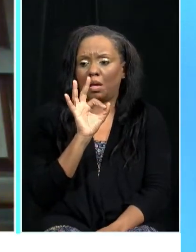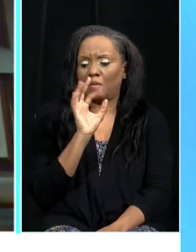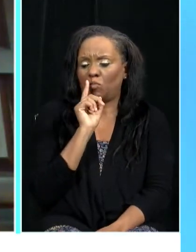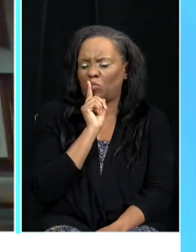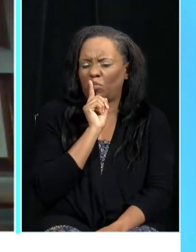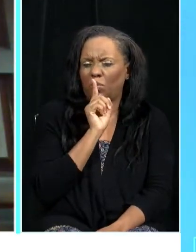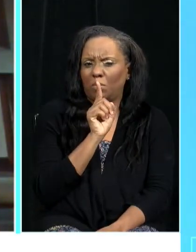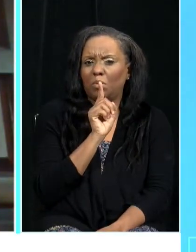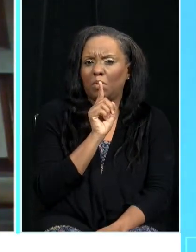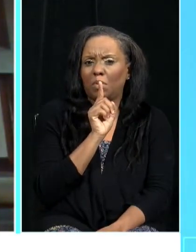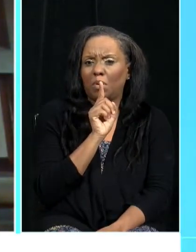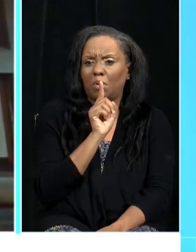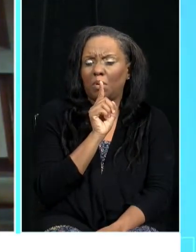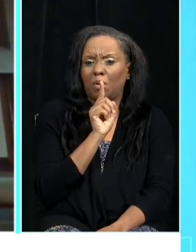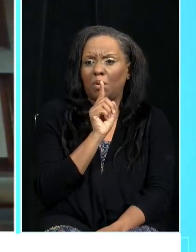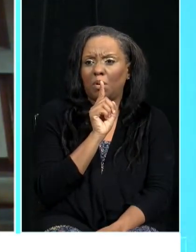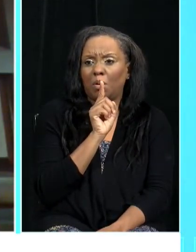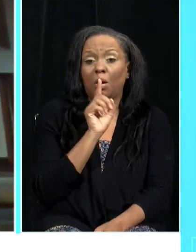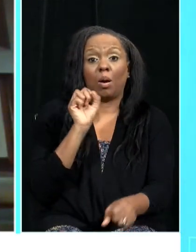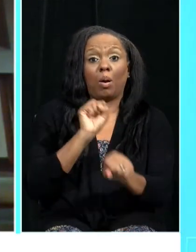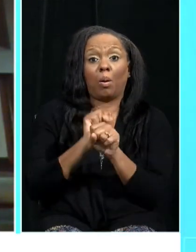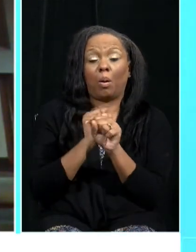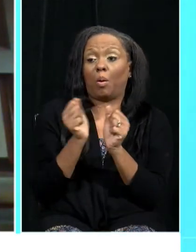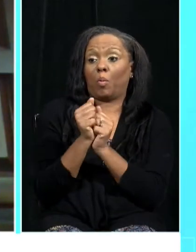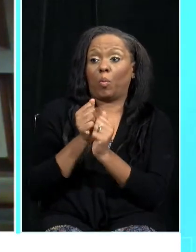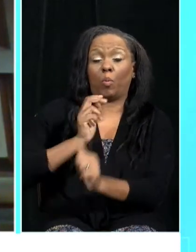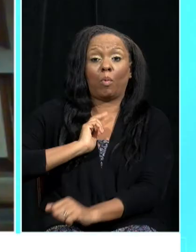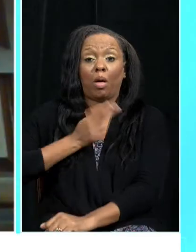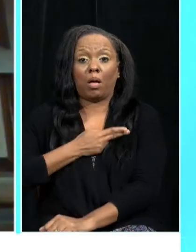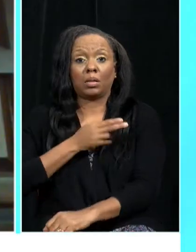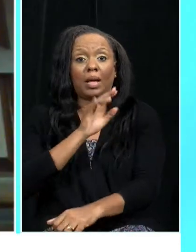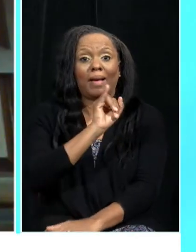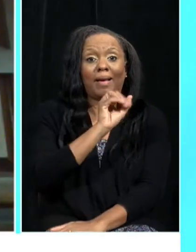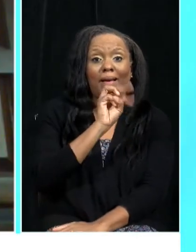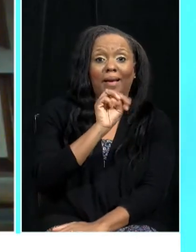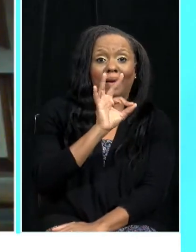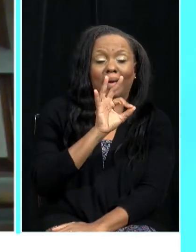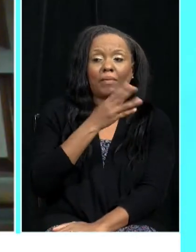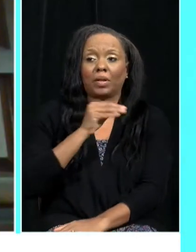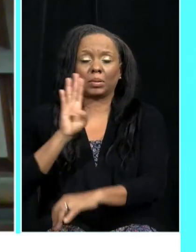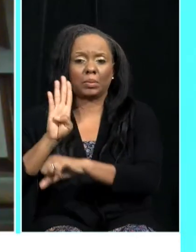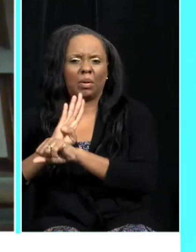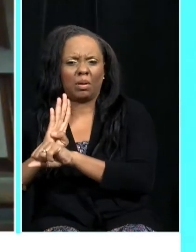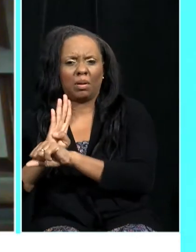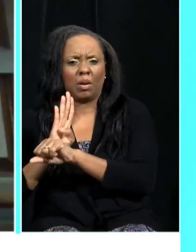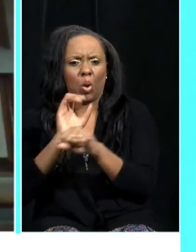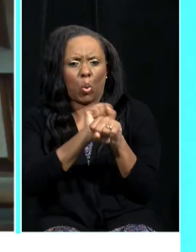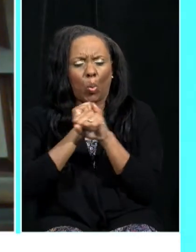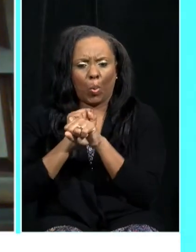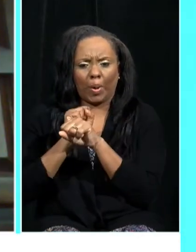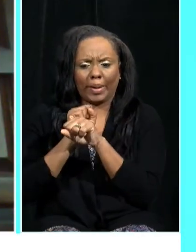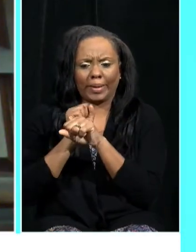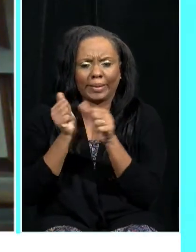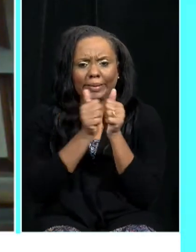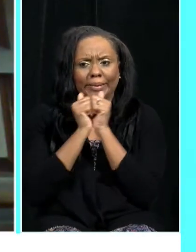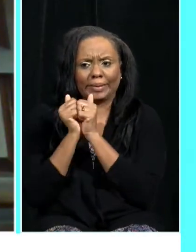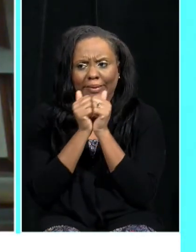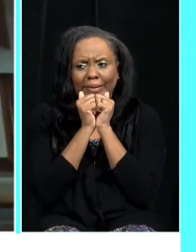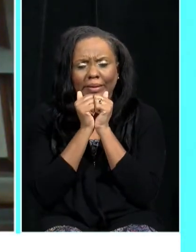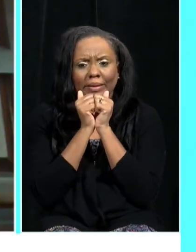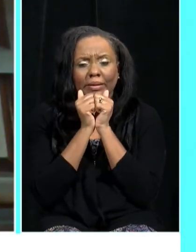been working with Barbados in terms of what Barbados has advanced. So I see this